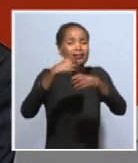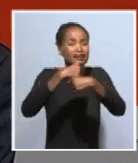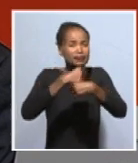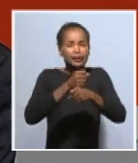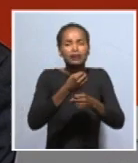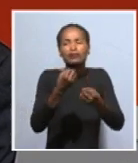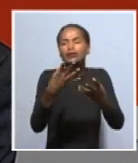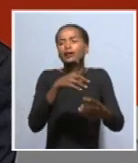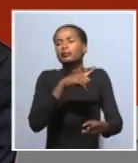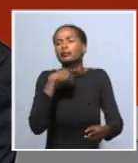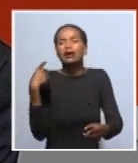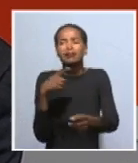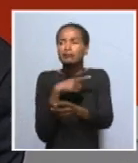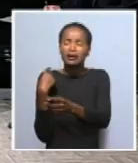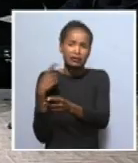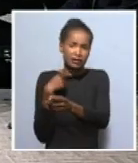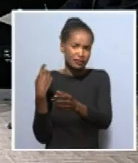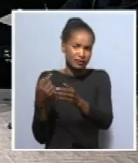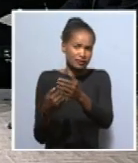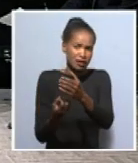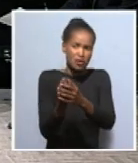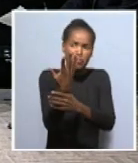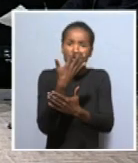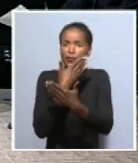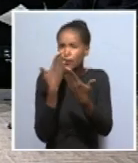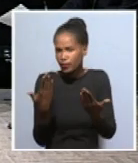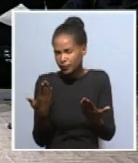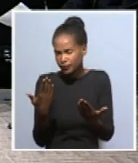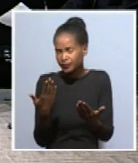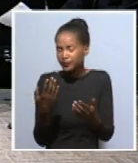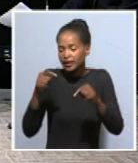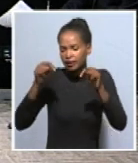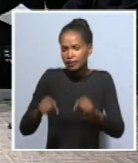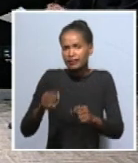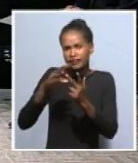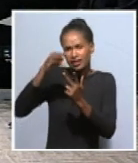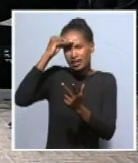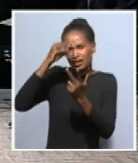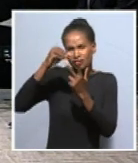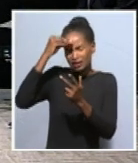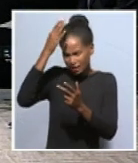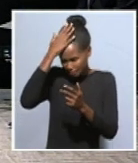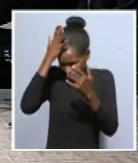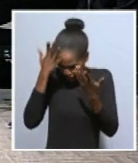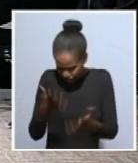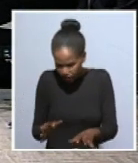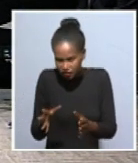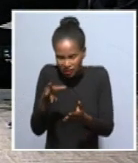them? Are you going to engage the students that have graduated that did